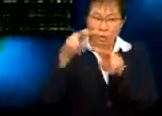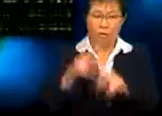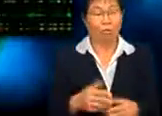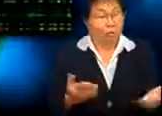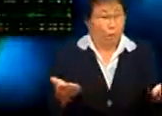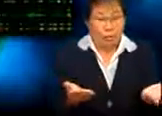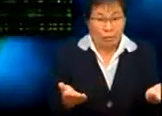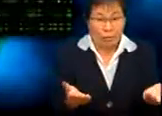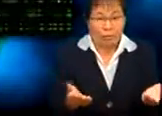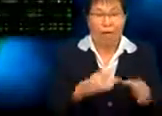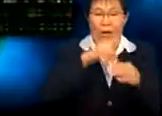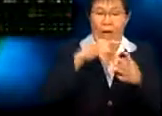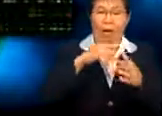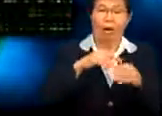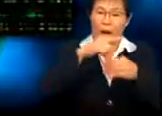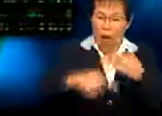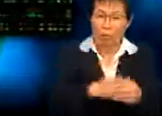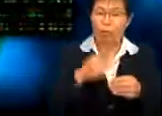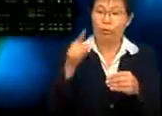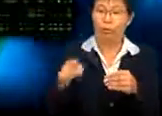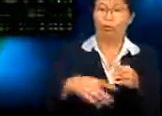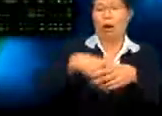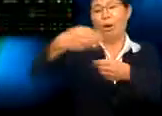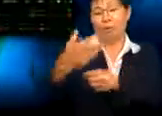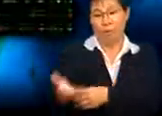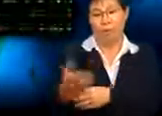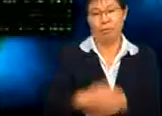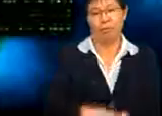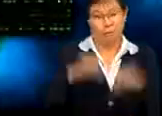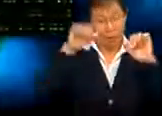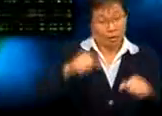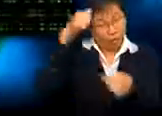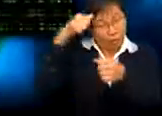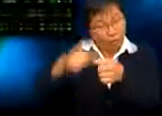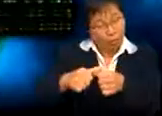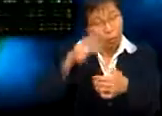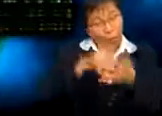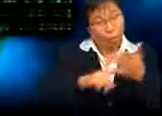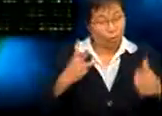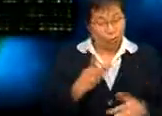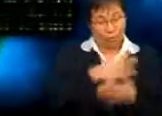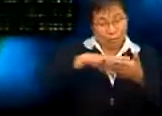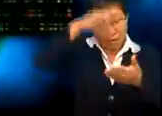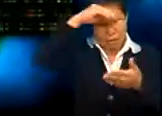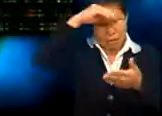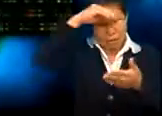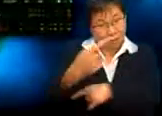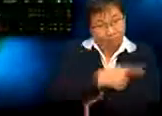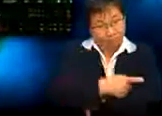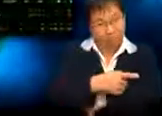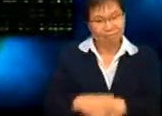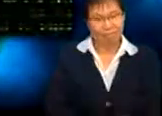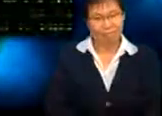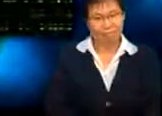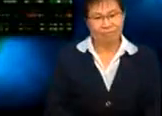Well, what about you out there? Can you remember what we have studied today?